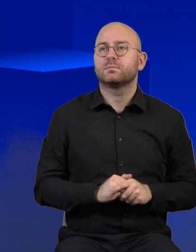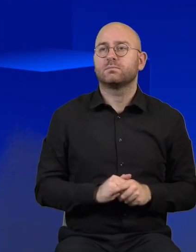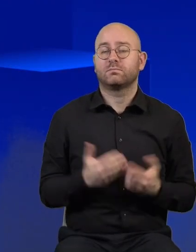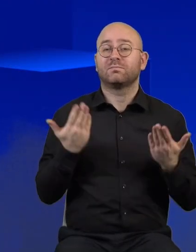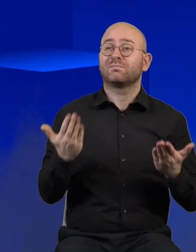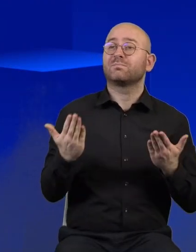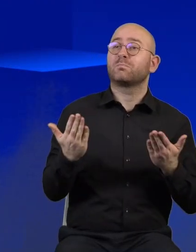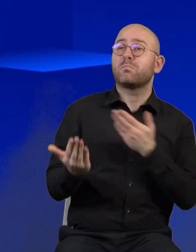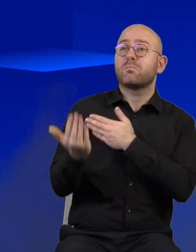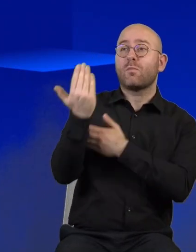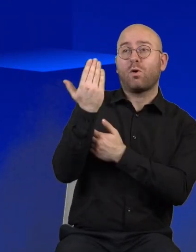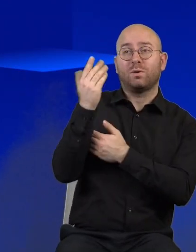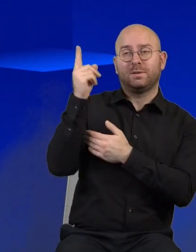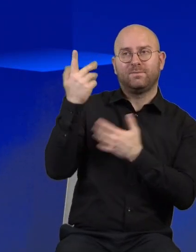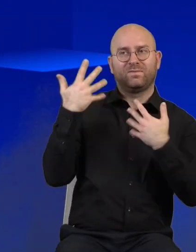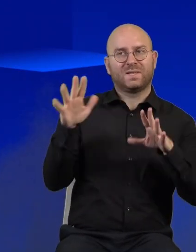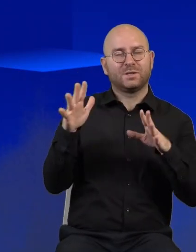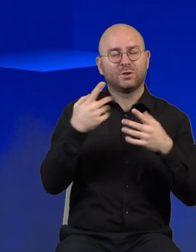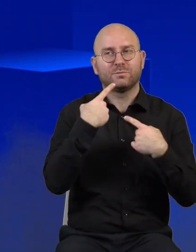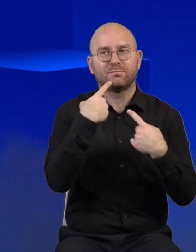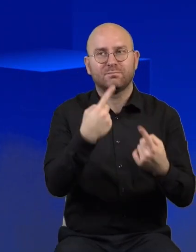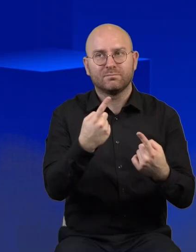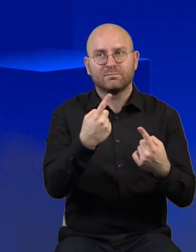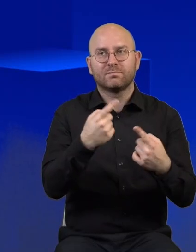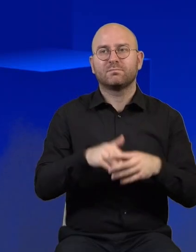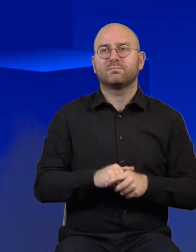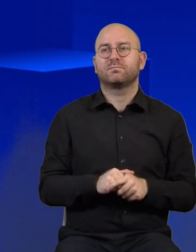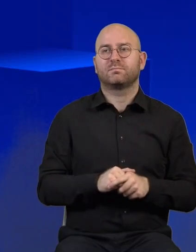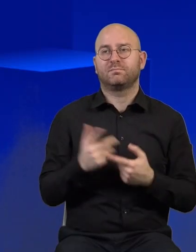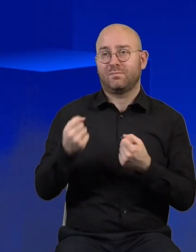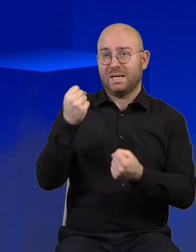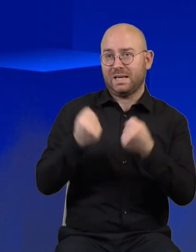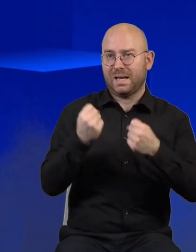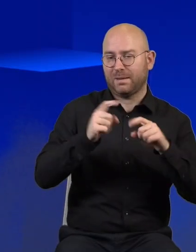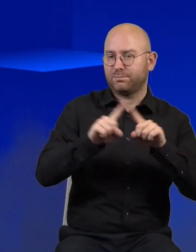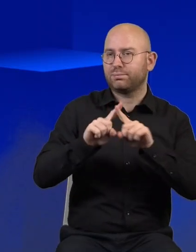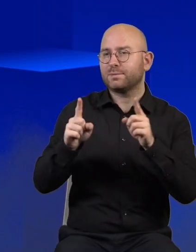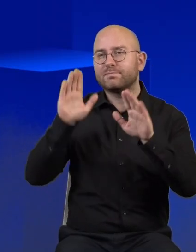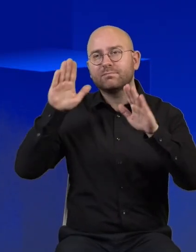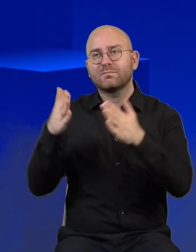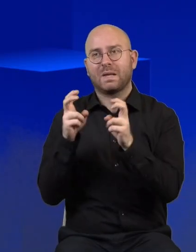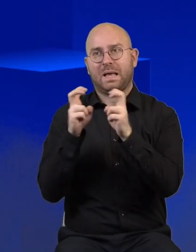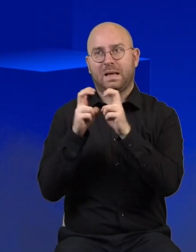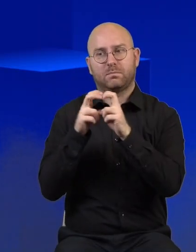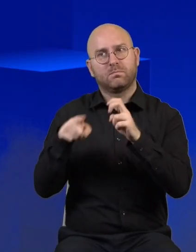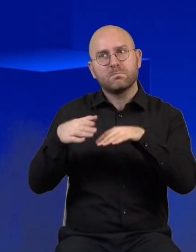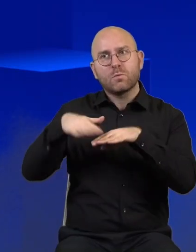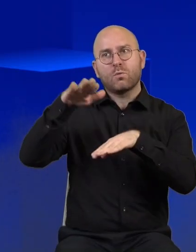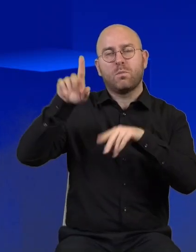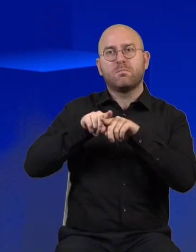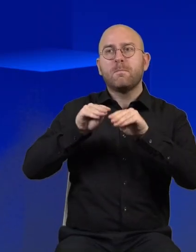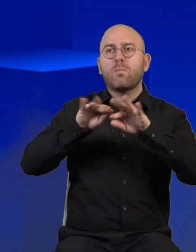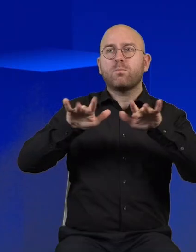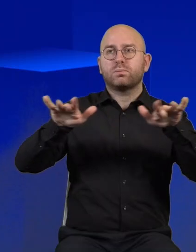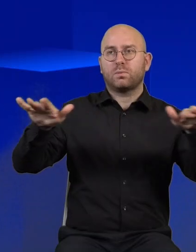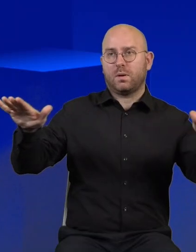we are not manufacturing so much. So this is also something to take into consideration.